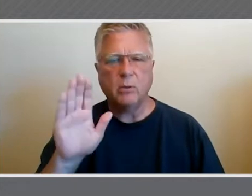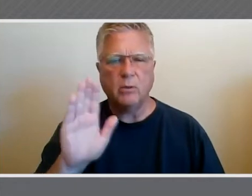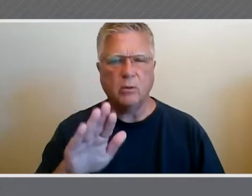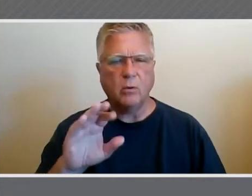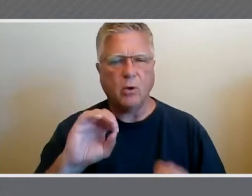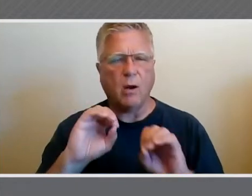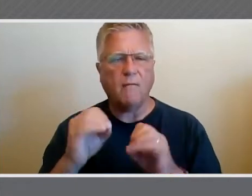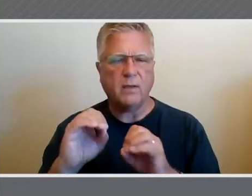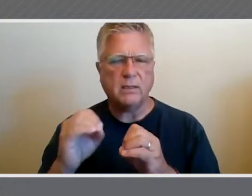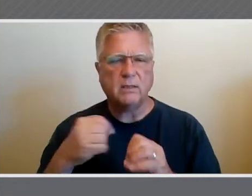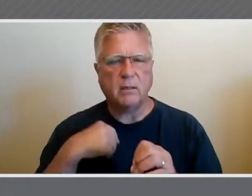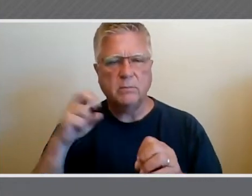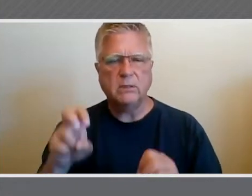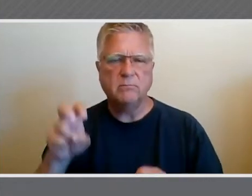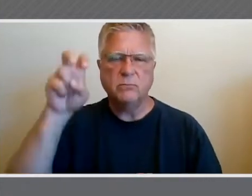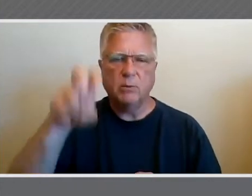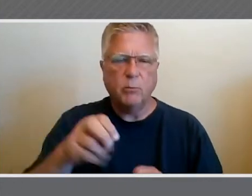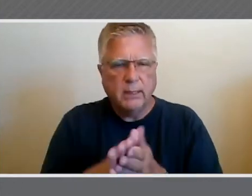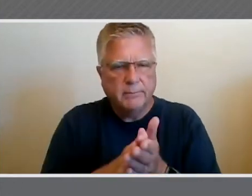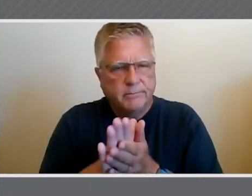right in and share my screen.